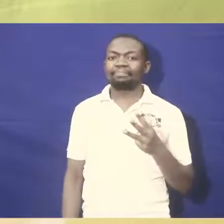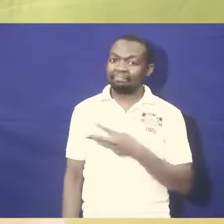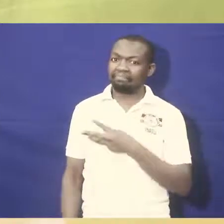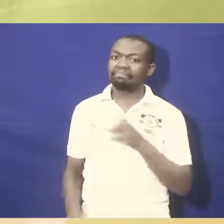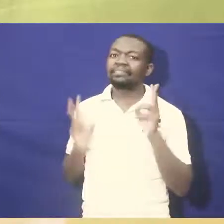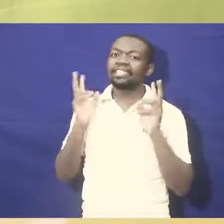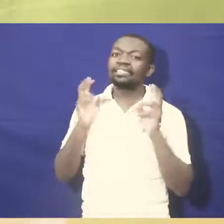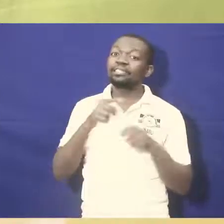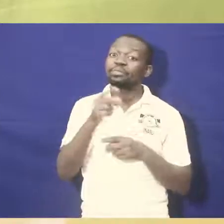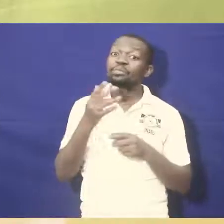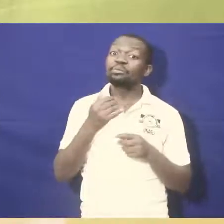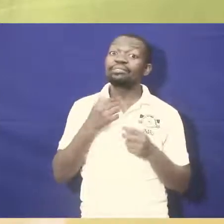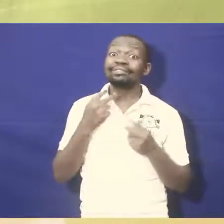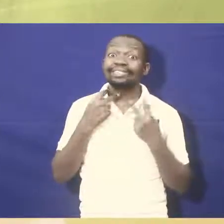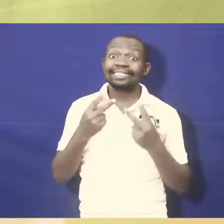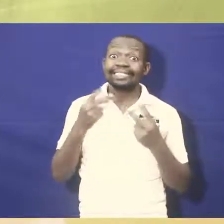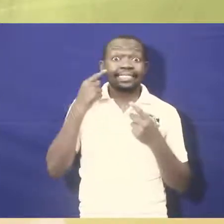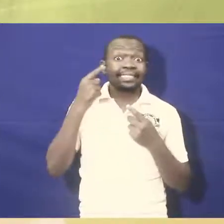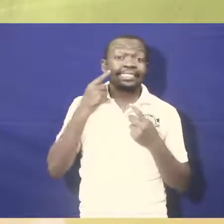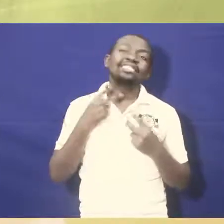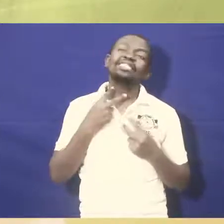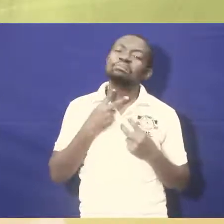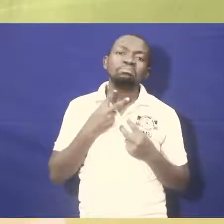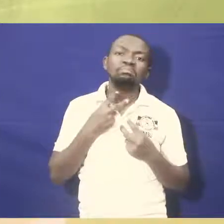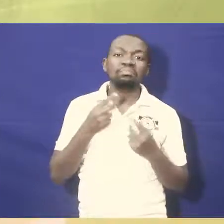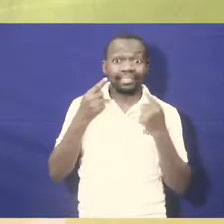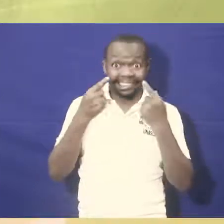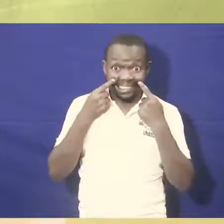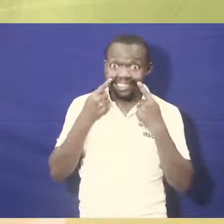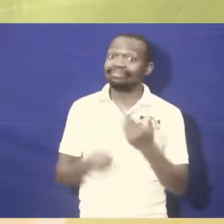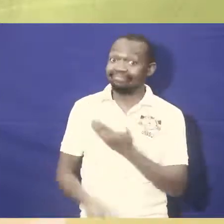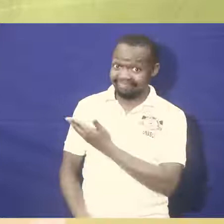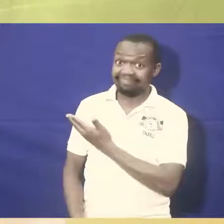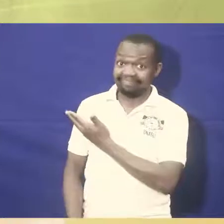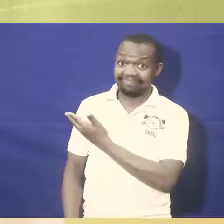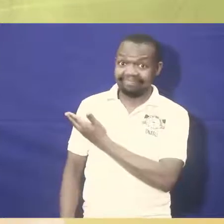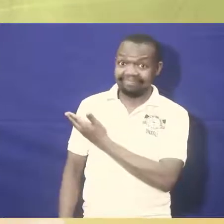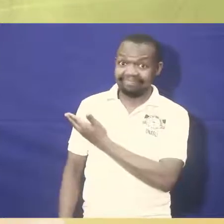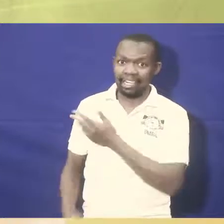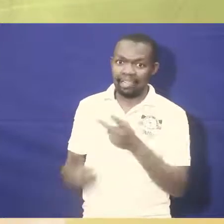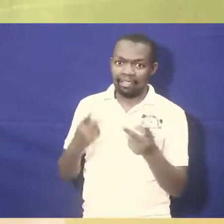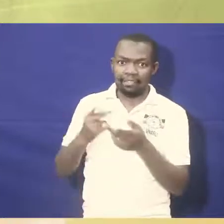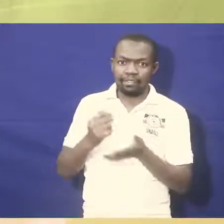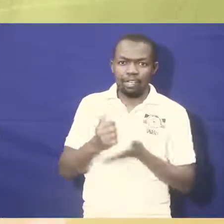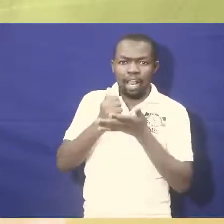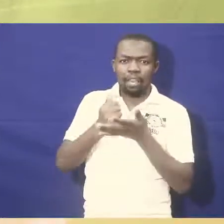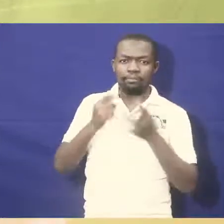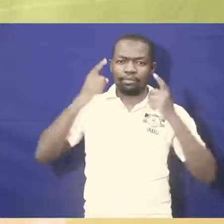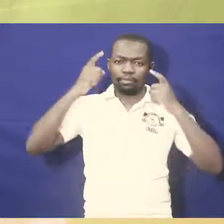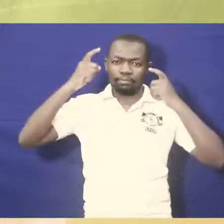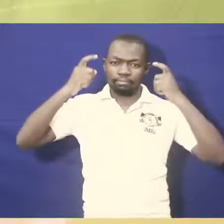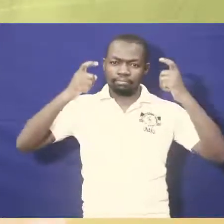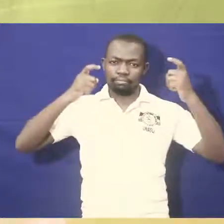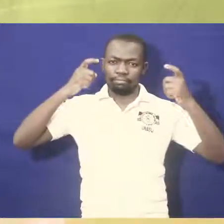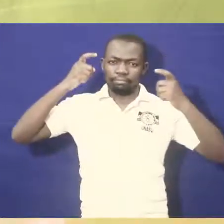Those of you who want to see, you can also see. You can get the video to help you think.